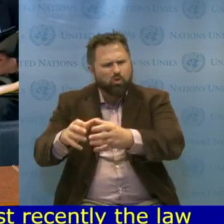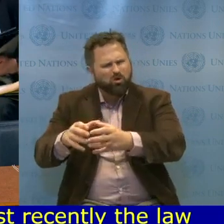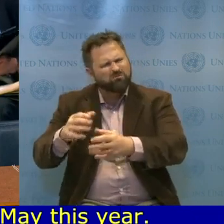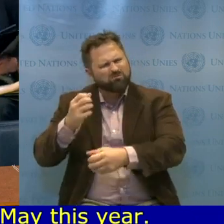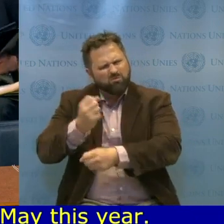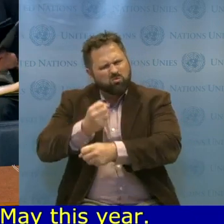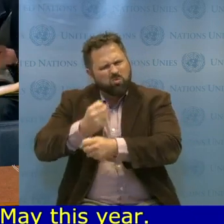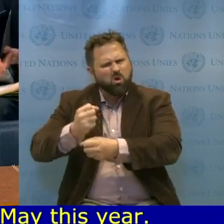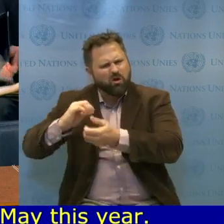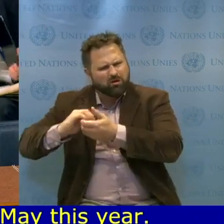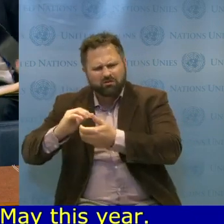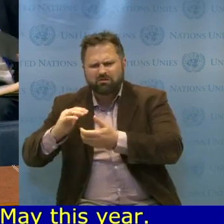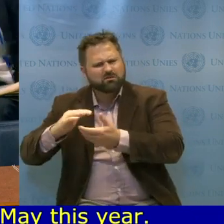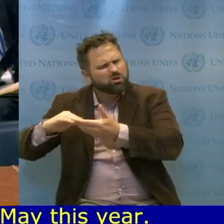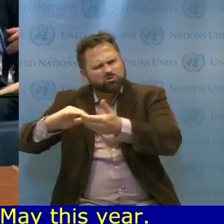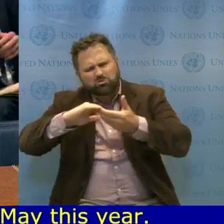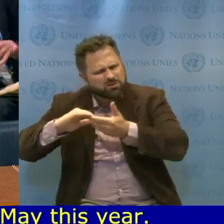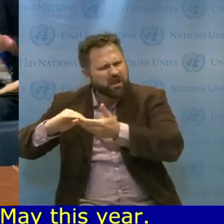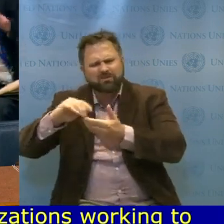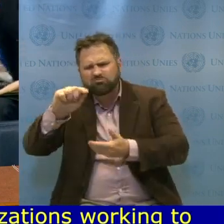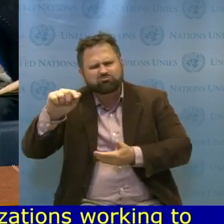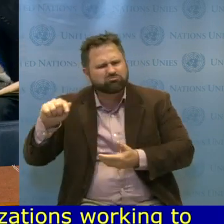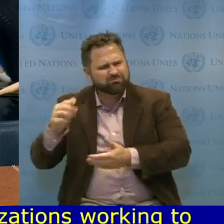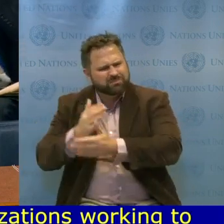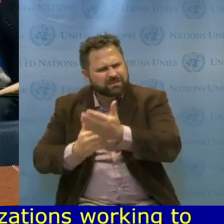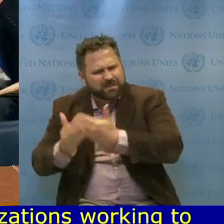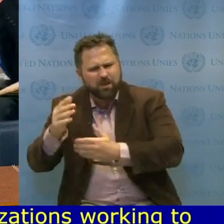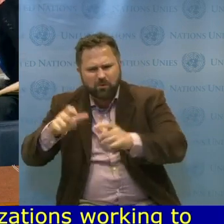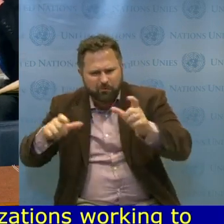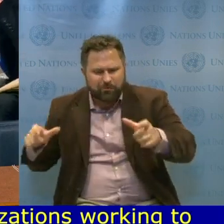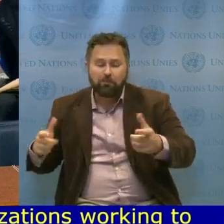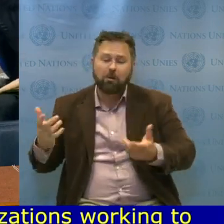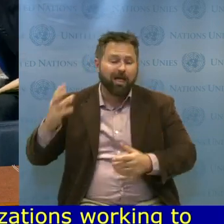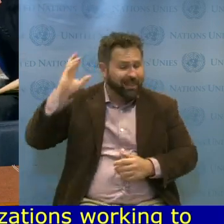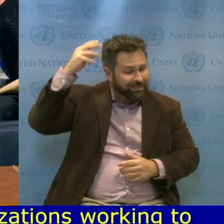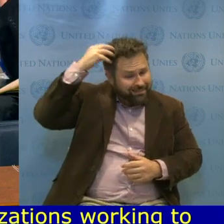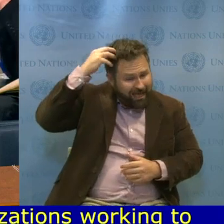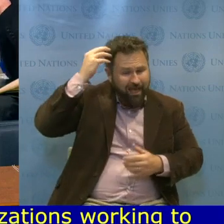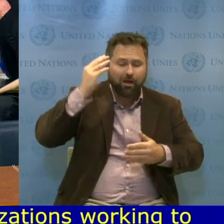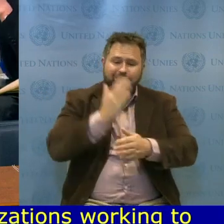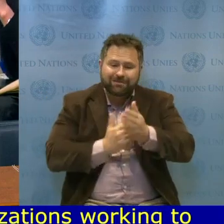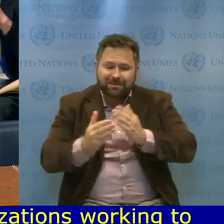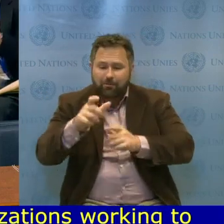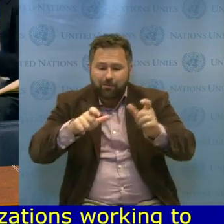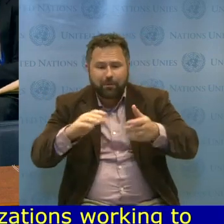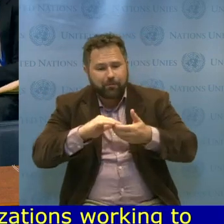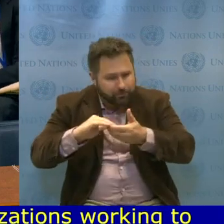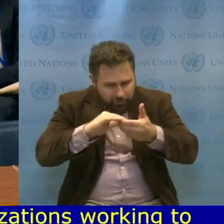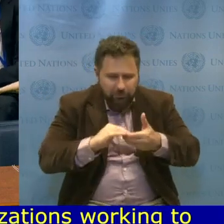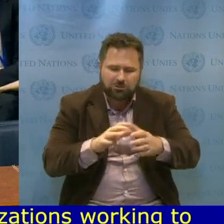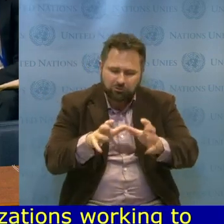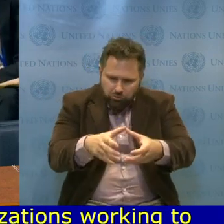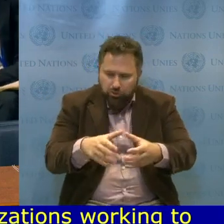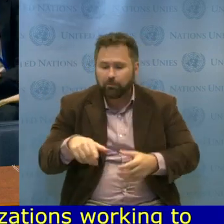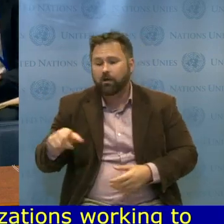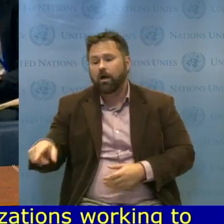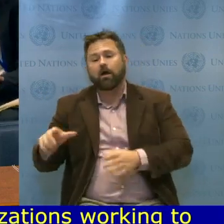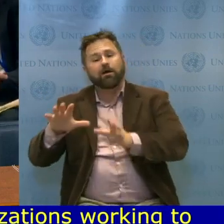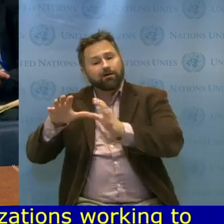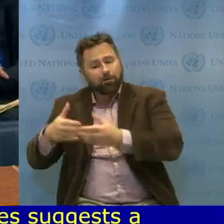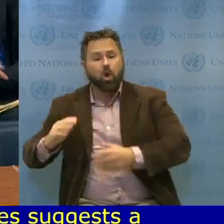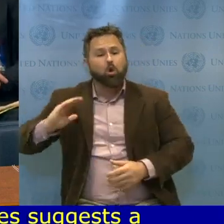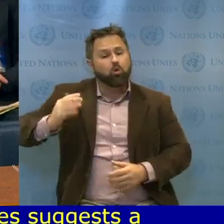for Persons with Disability, the Lao Disabled People's Association, the Lao Disabled Women's Development